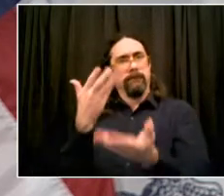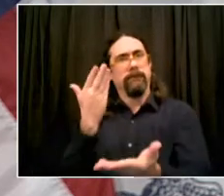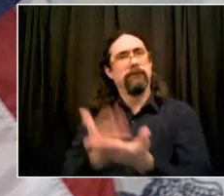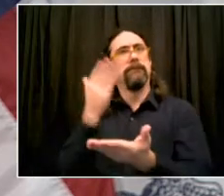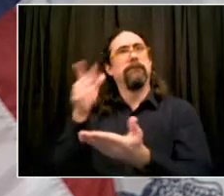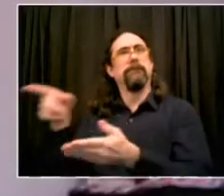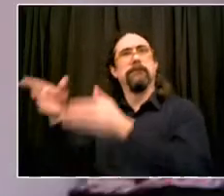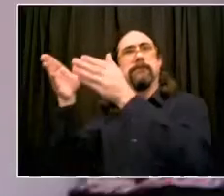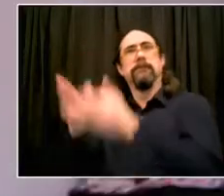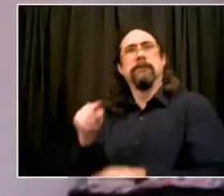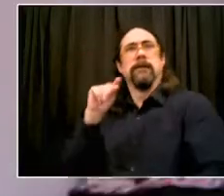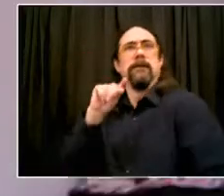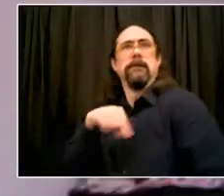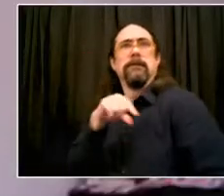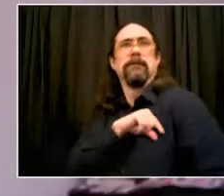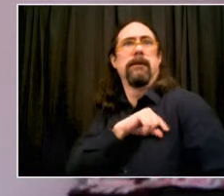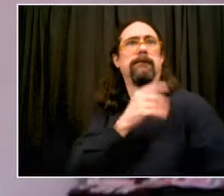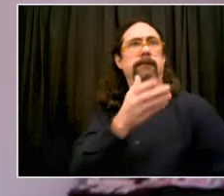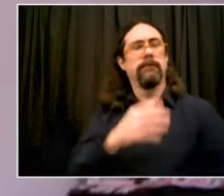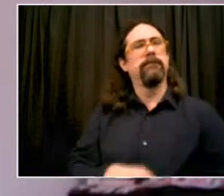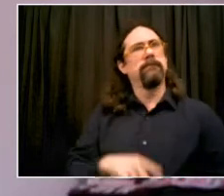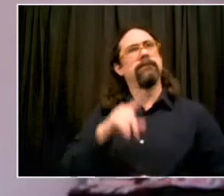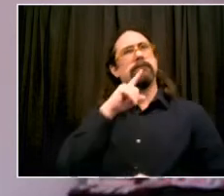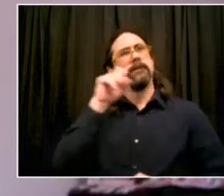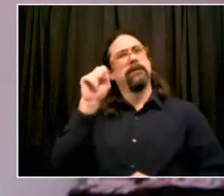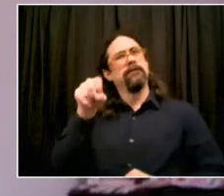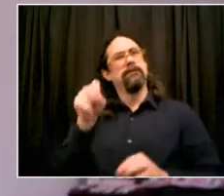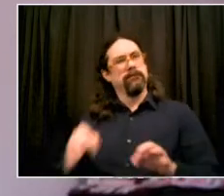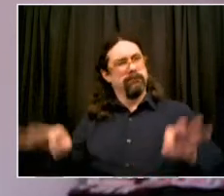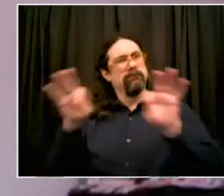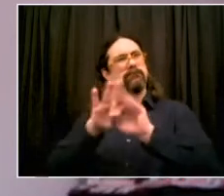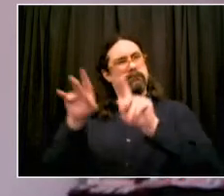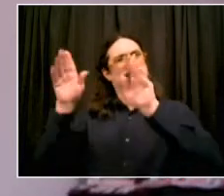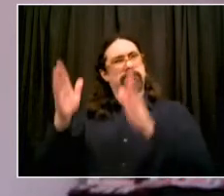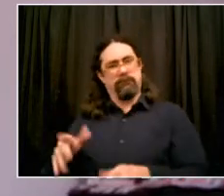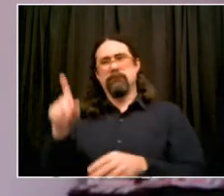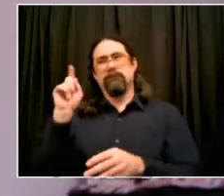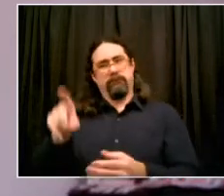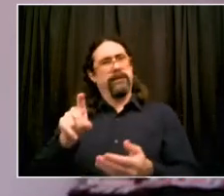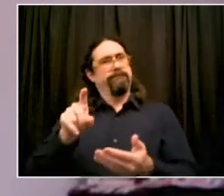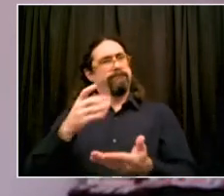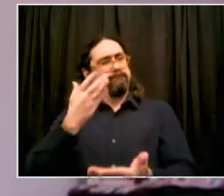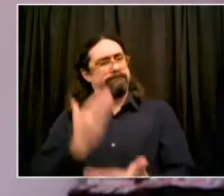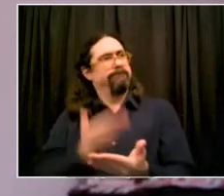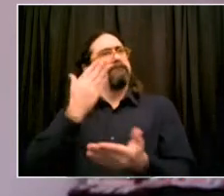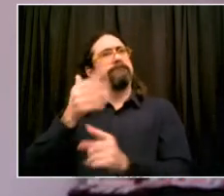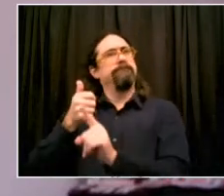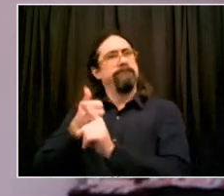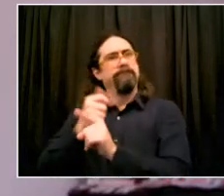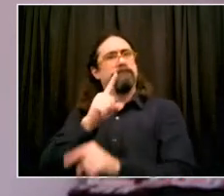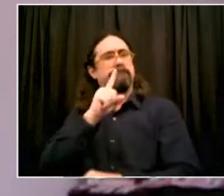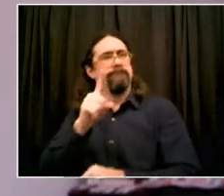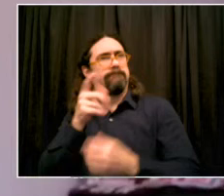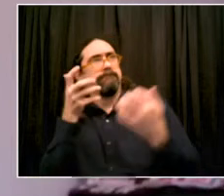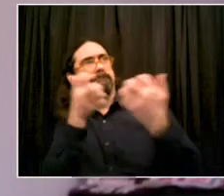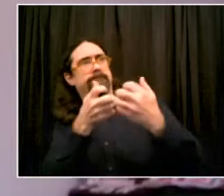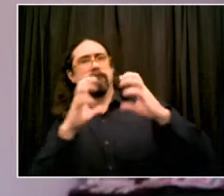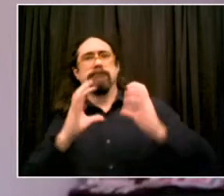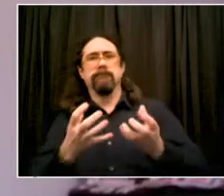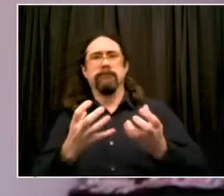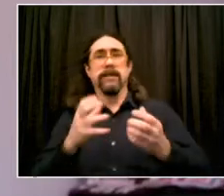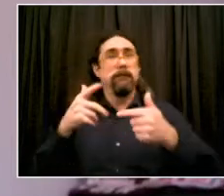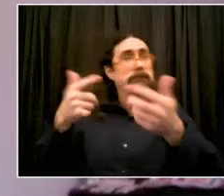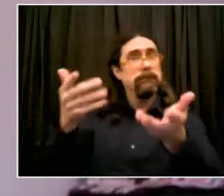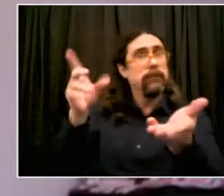that? Yes, sir. Thank you. And I'm also heartened that so many people with underlying health conditions will get this additional layer